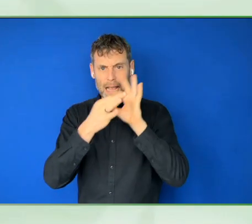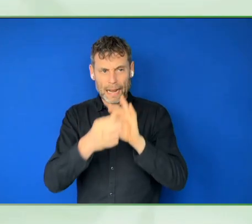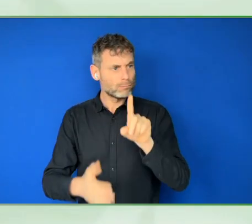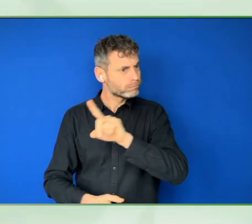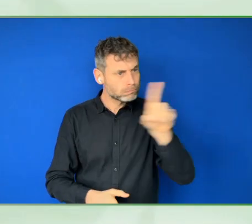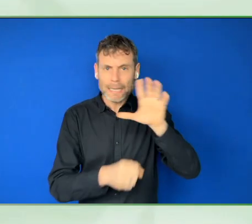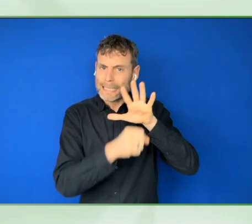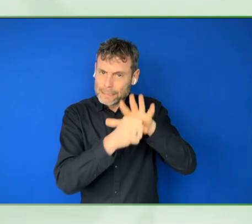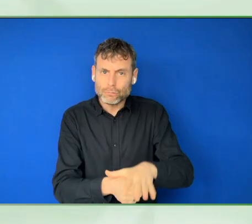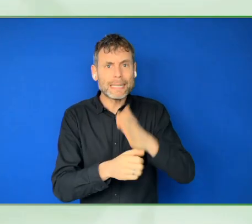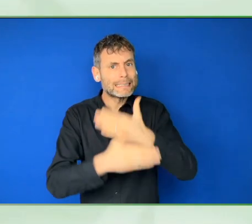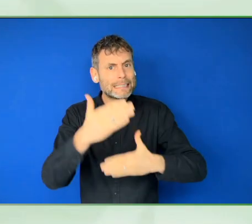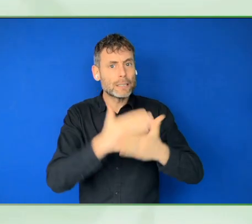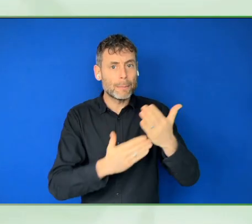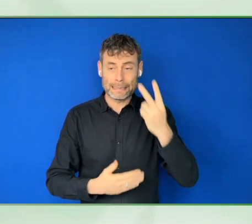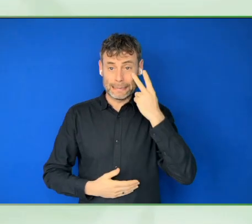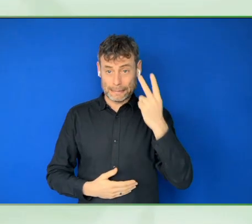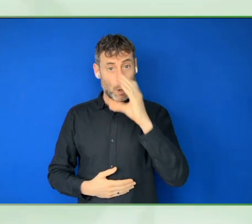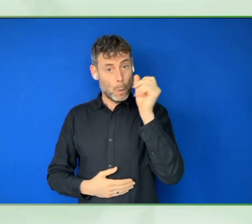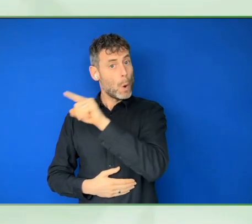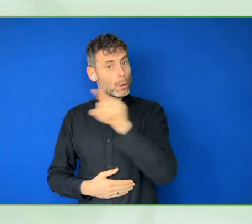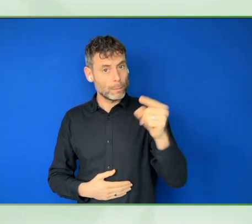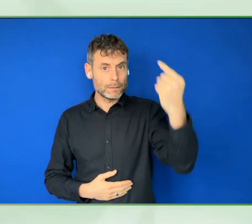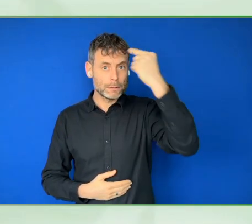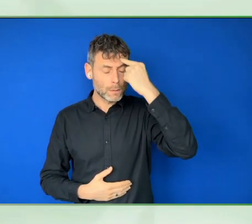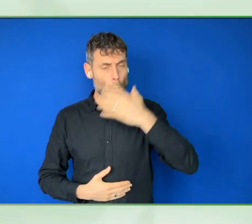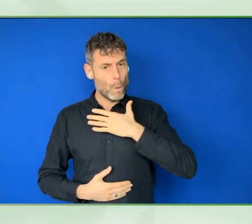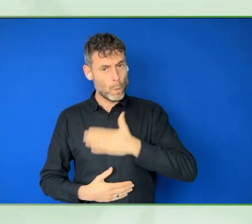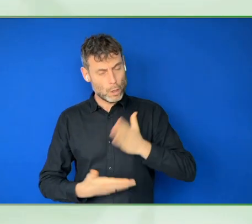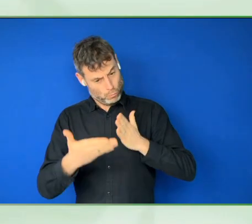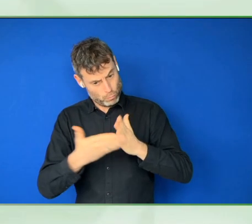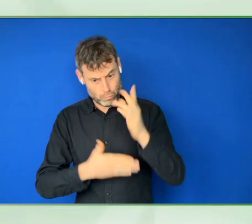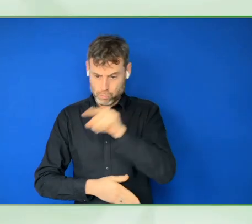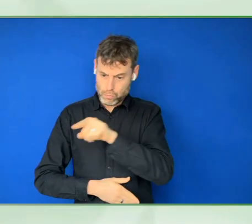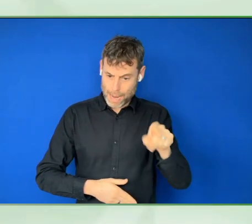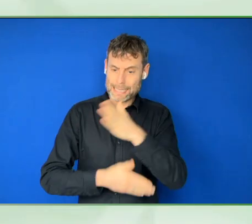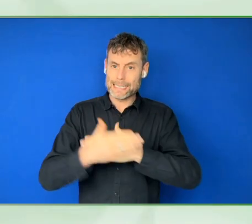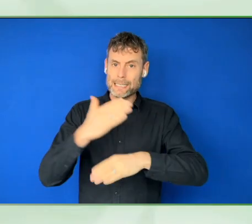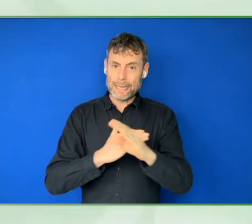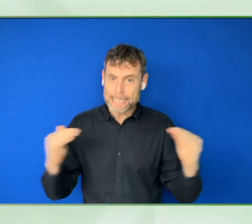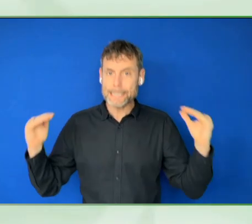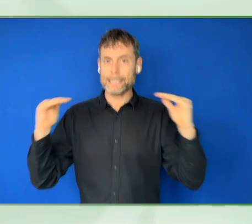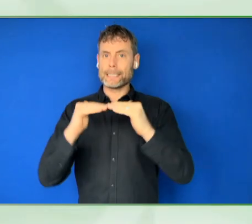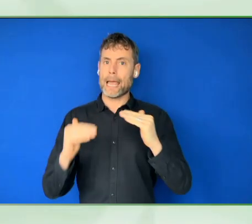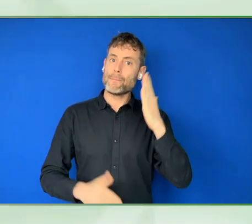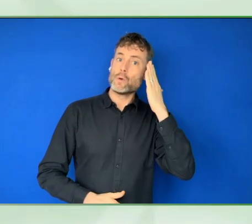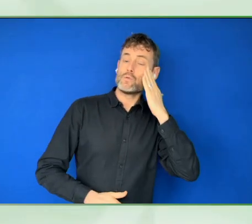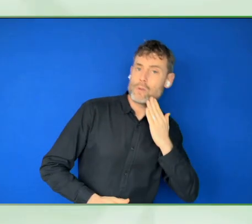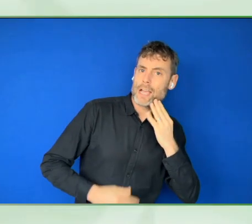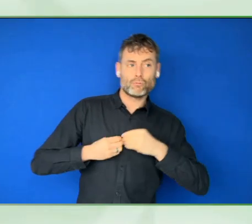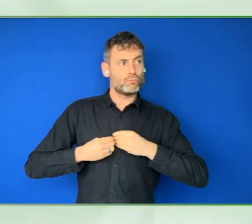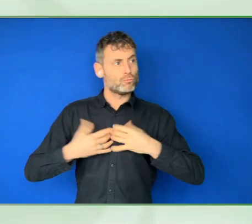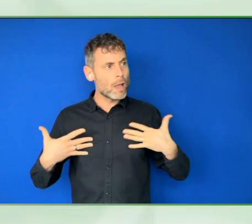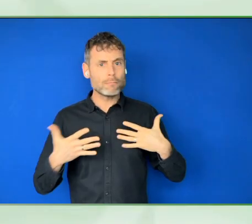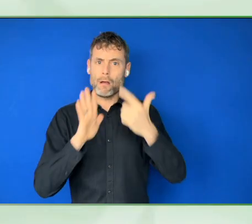saying, would finally position disability rights alongside race and gender as a business and ethical